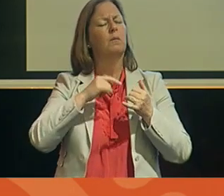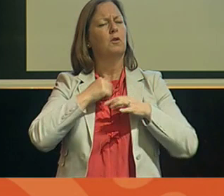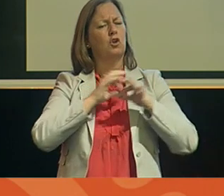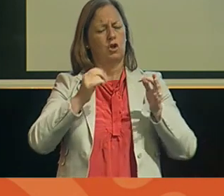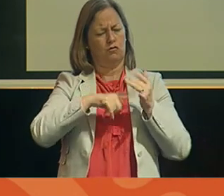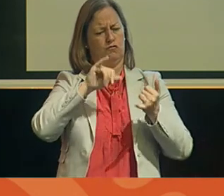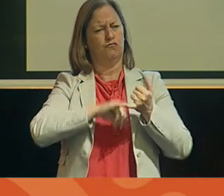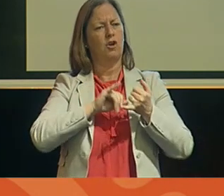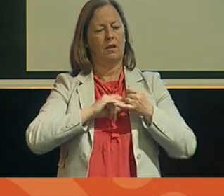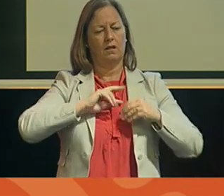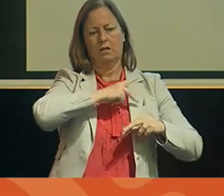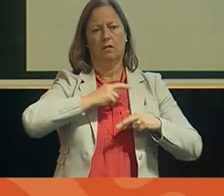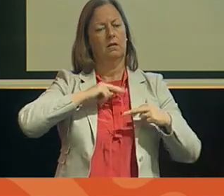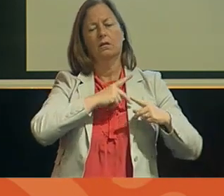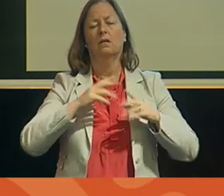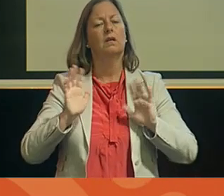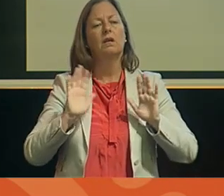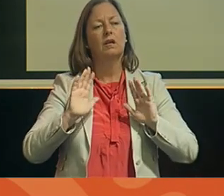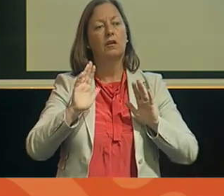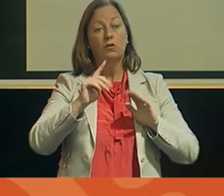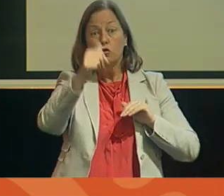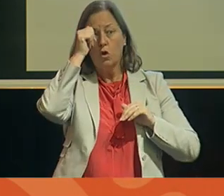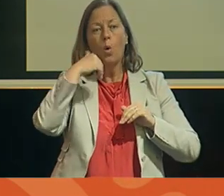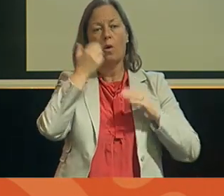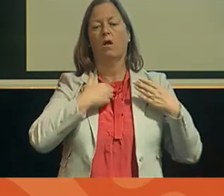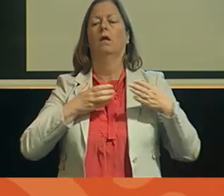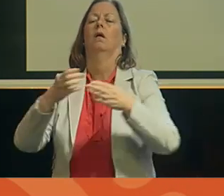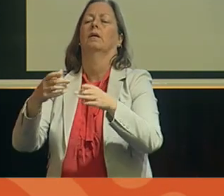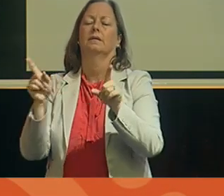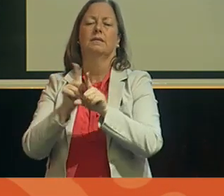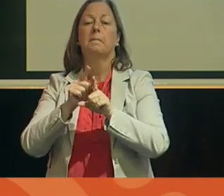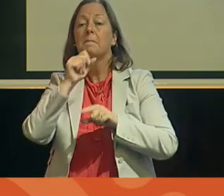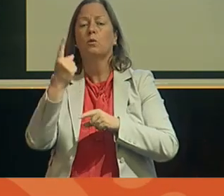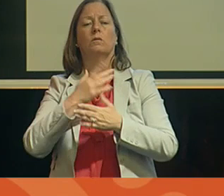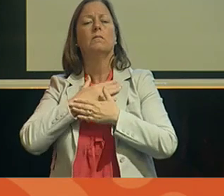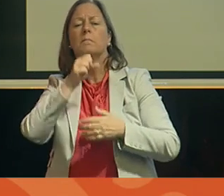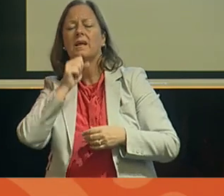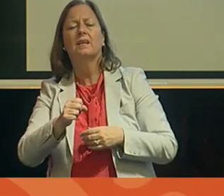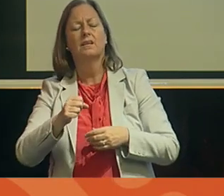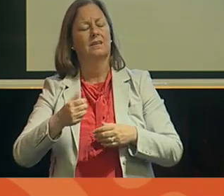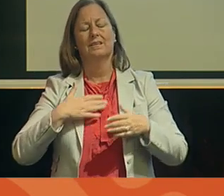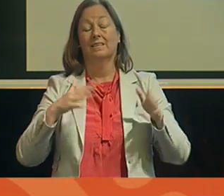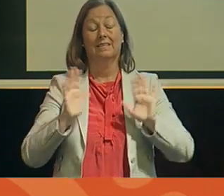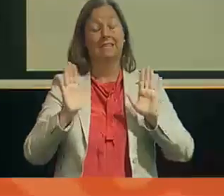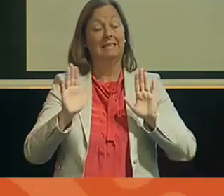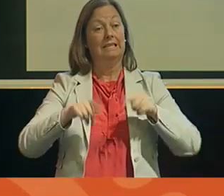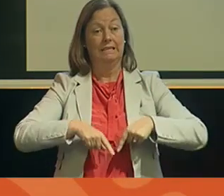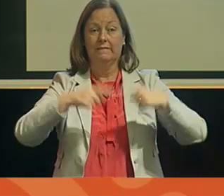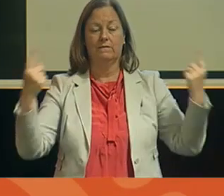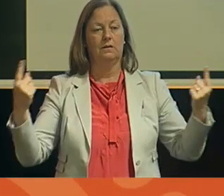remember I said we've always been lumped in MSM. We are not cross-dressers, we are trans women. It's totally different,